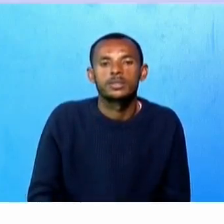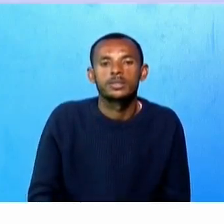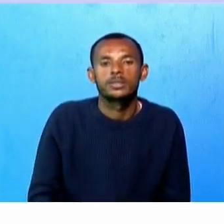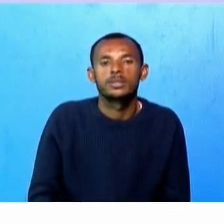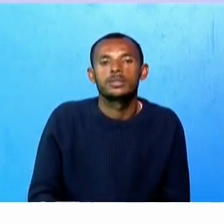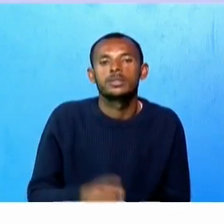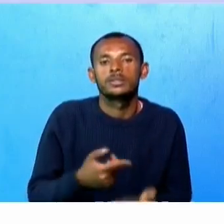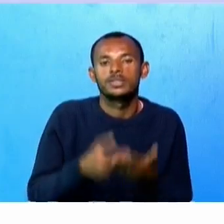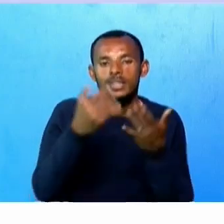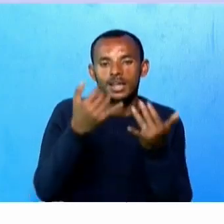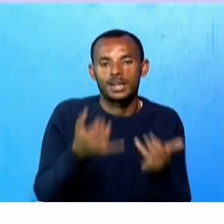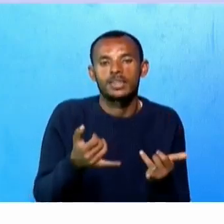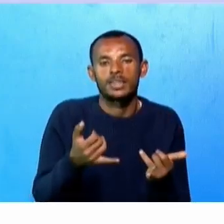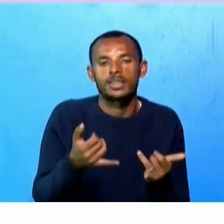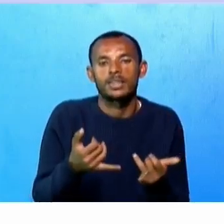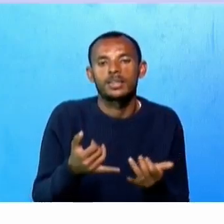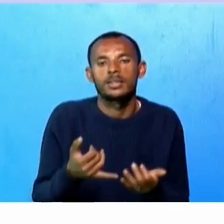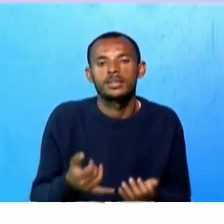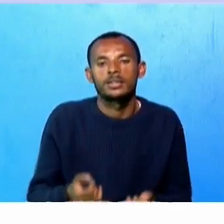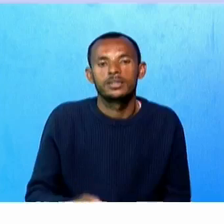the current